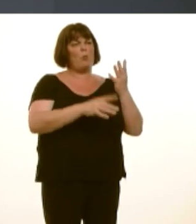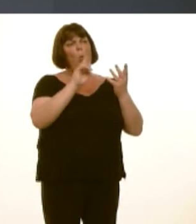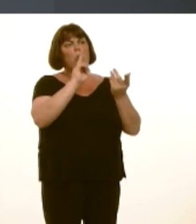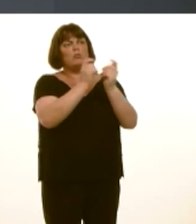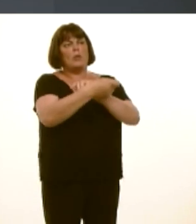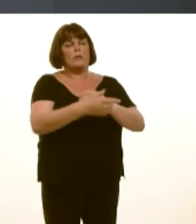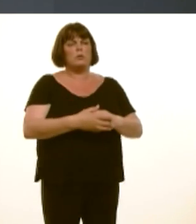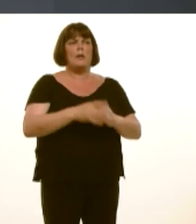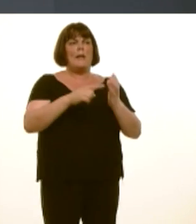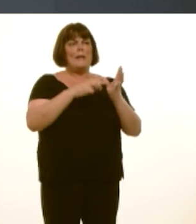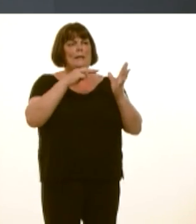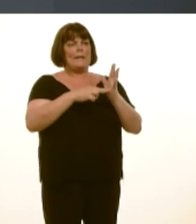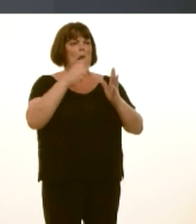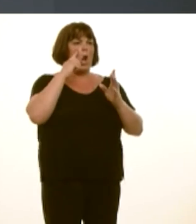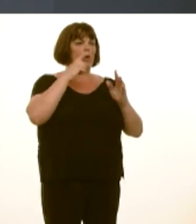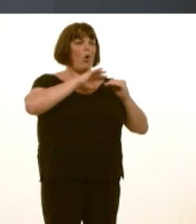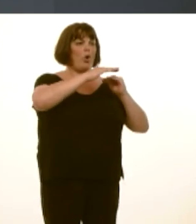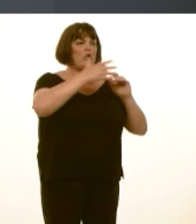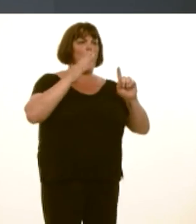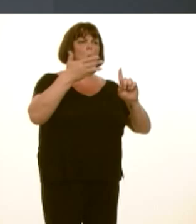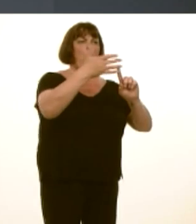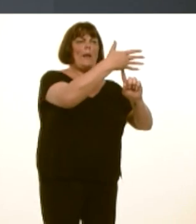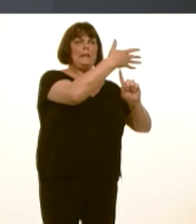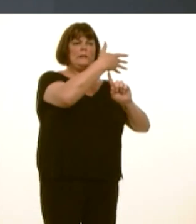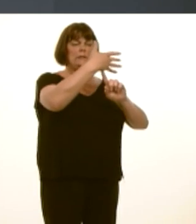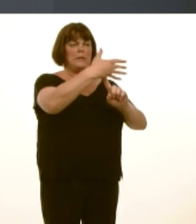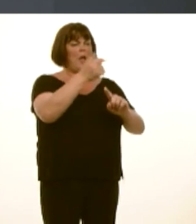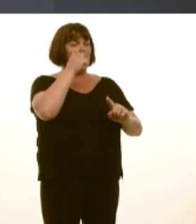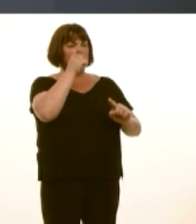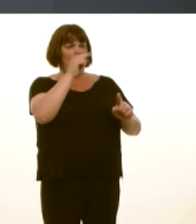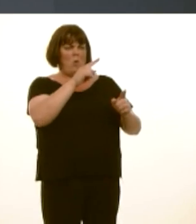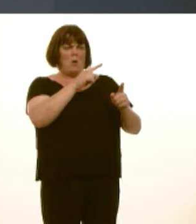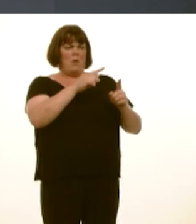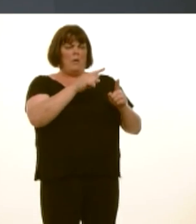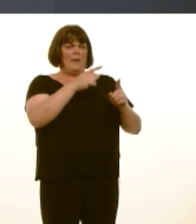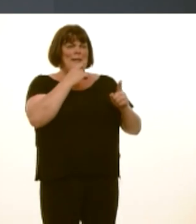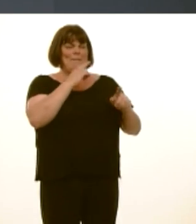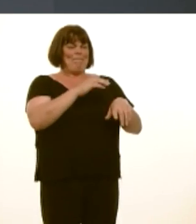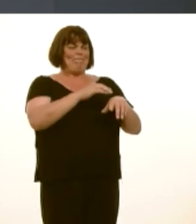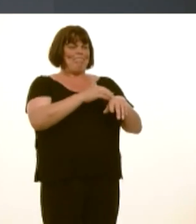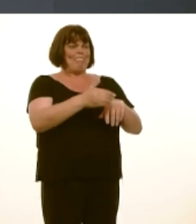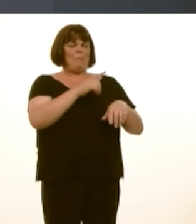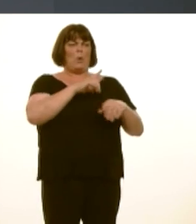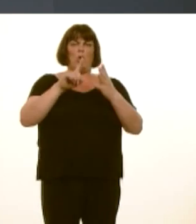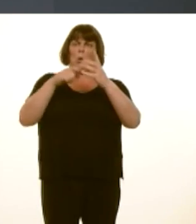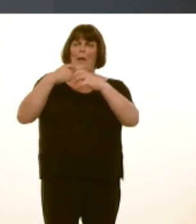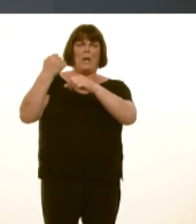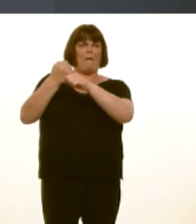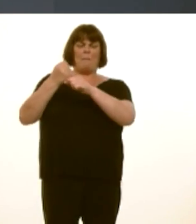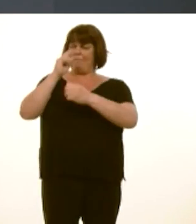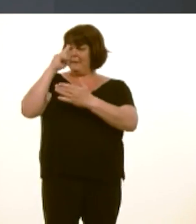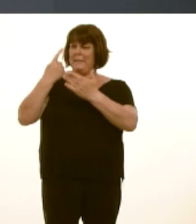focuses on onshore wind, it does seem to me now that it is largely irrelevant following the UK government's announcement to